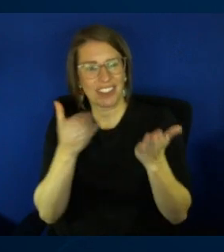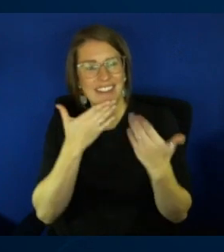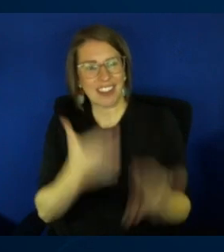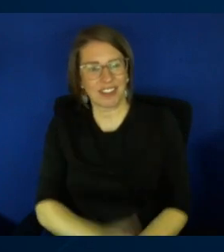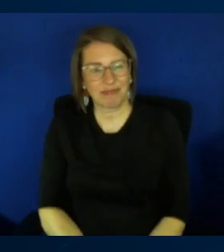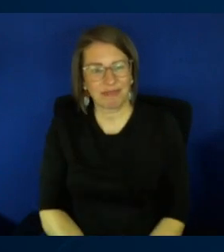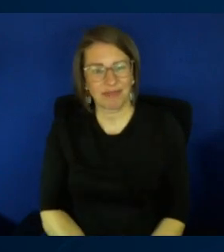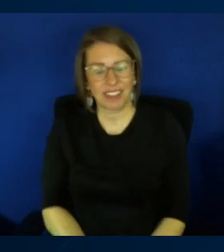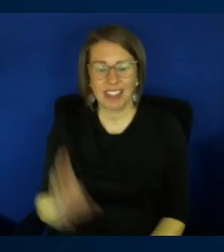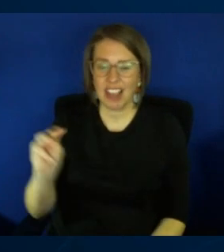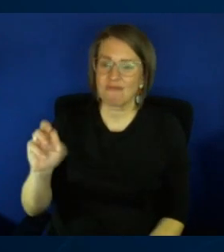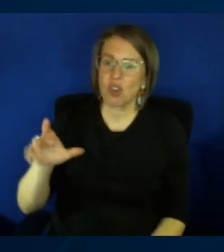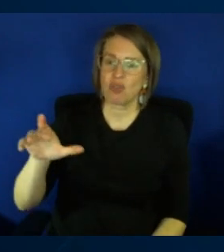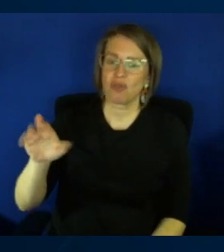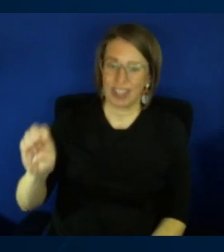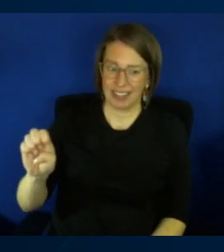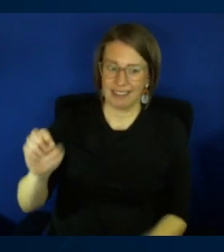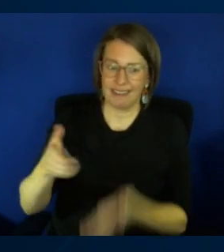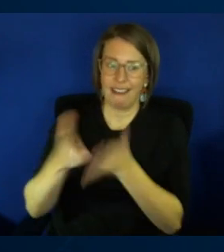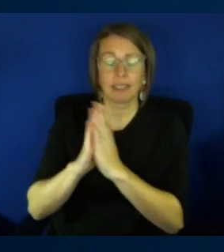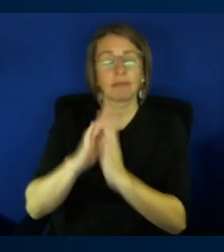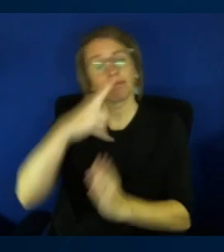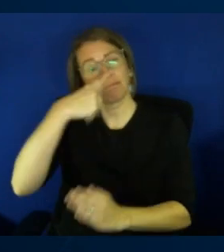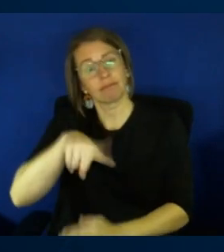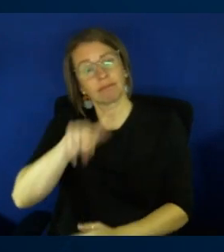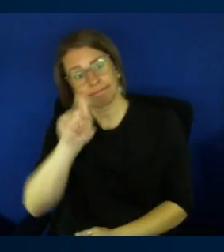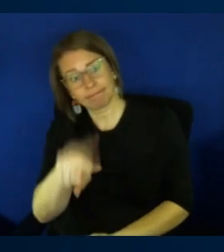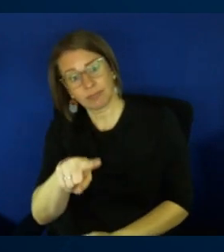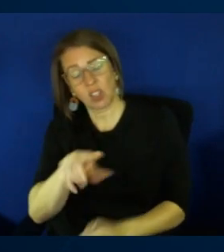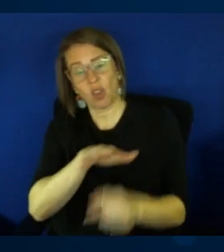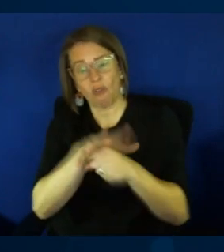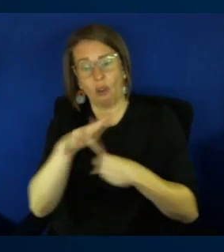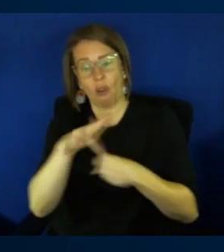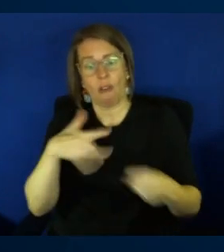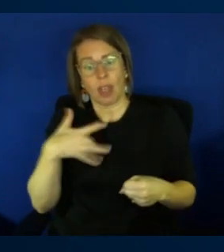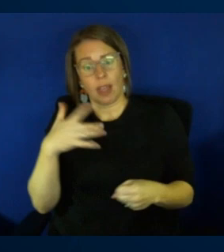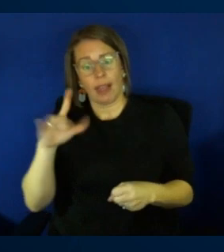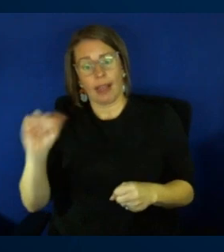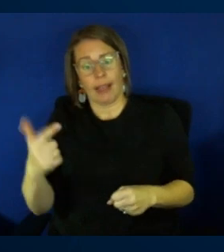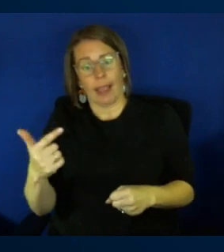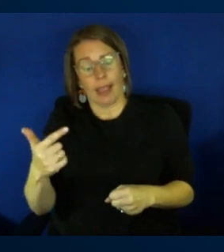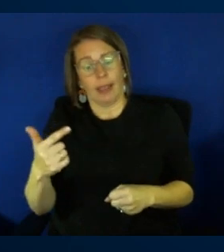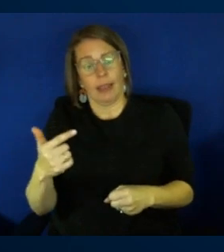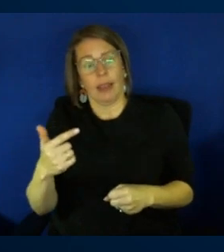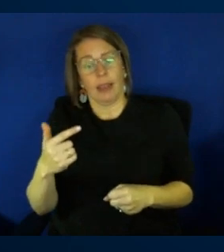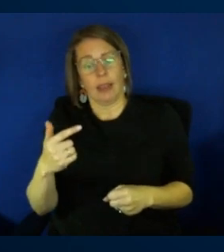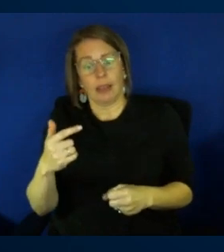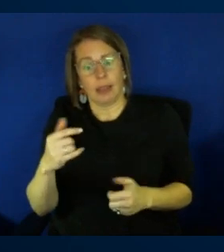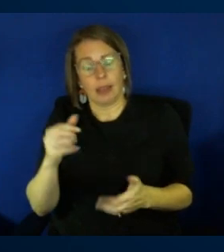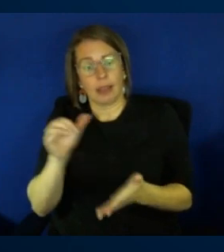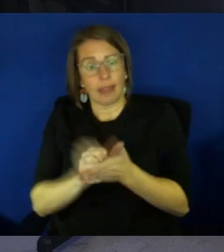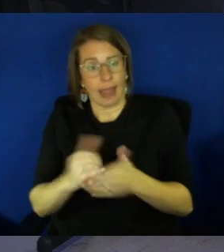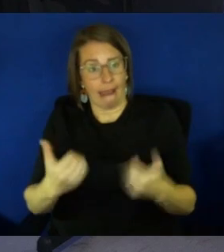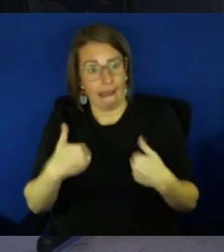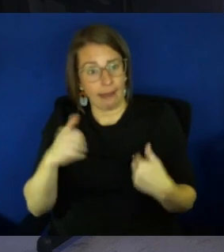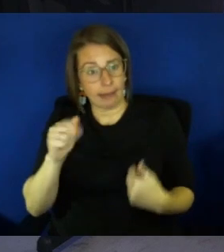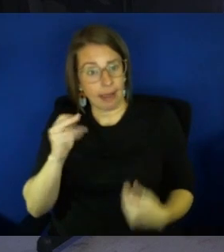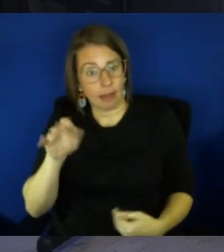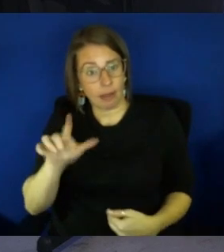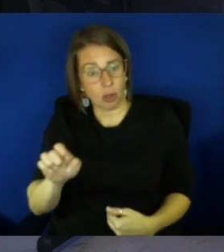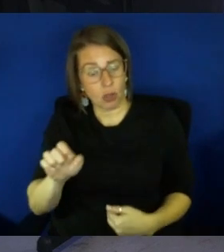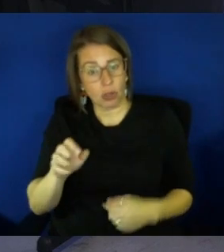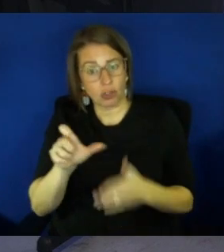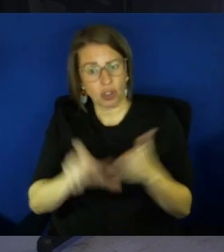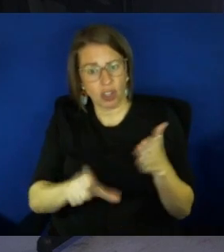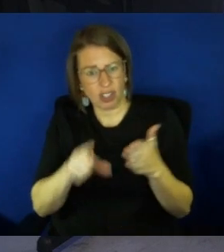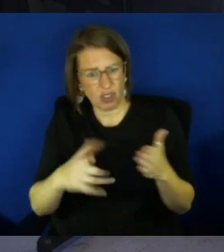Marie asks, can you ask Doug if he has full sensation in his leg that had the ankle surgery? How's the sensation doing in